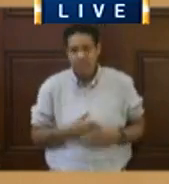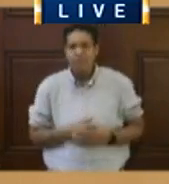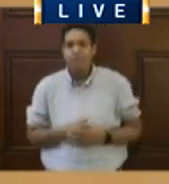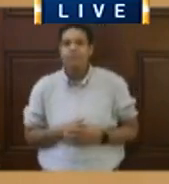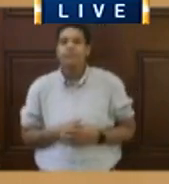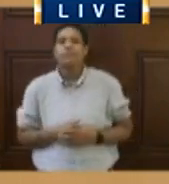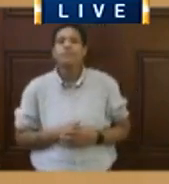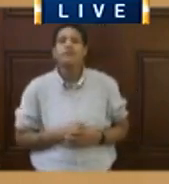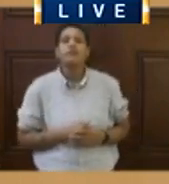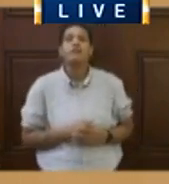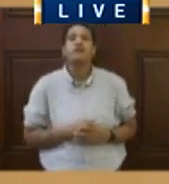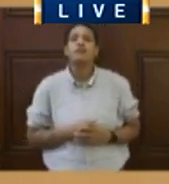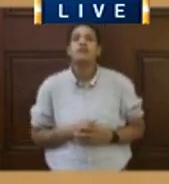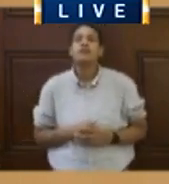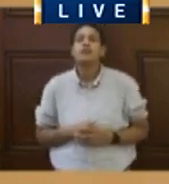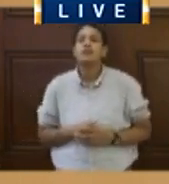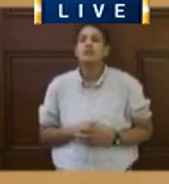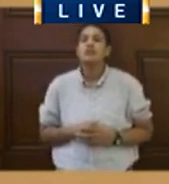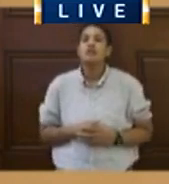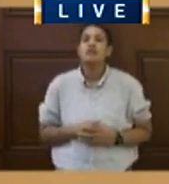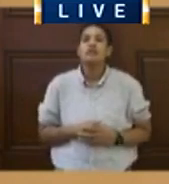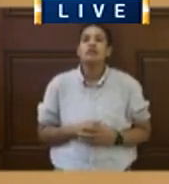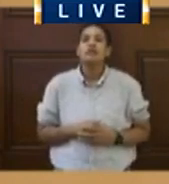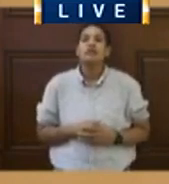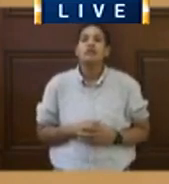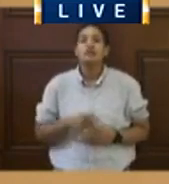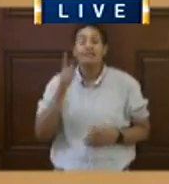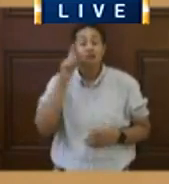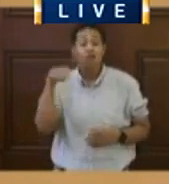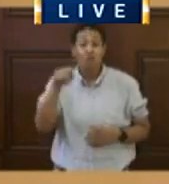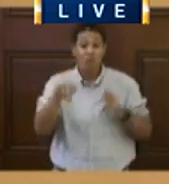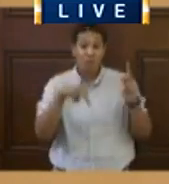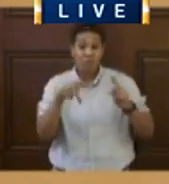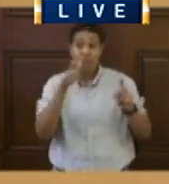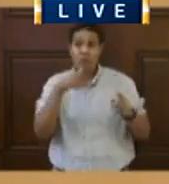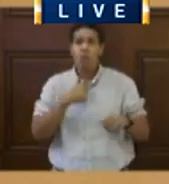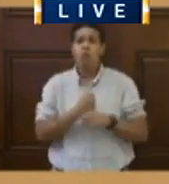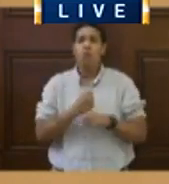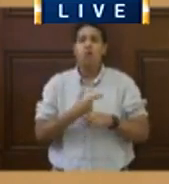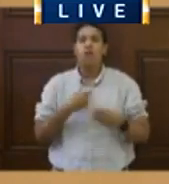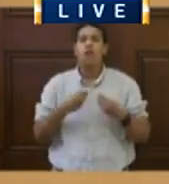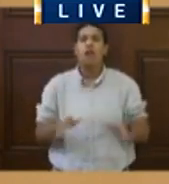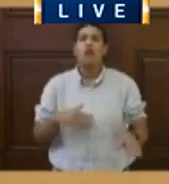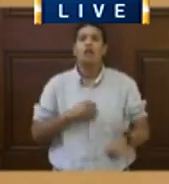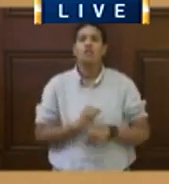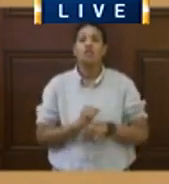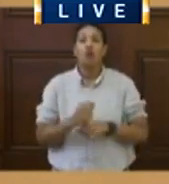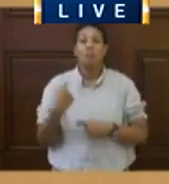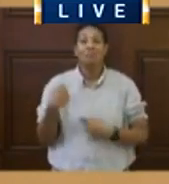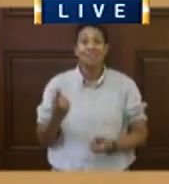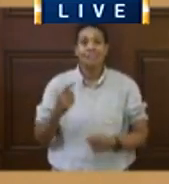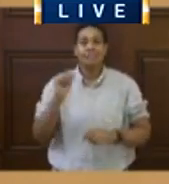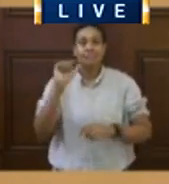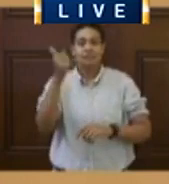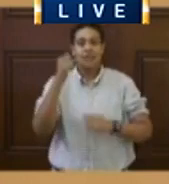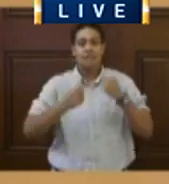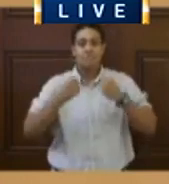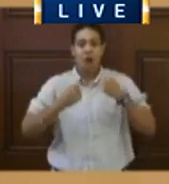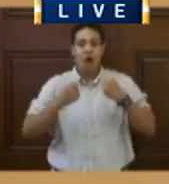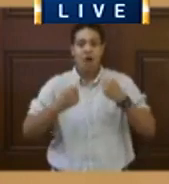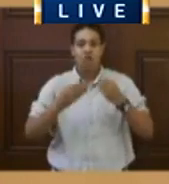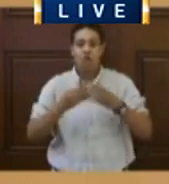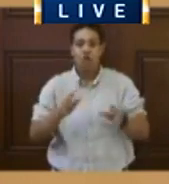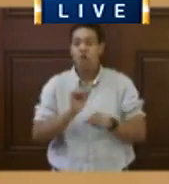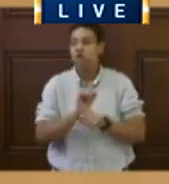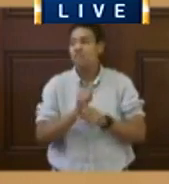who are in that position and who have lost their job since the 10th of March and before the 30th of